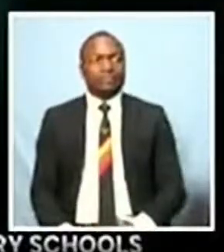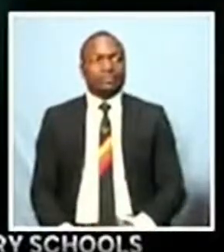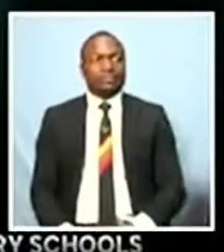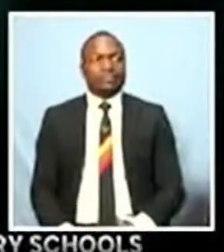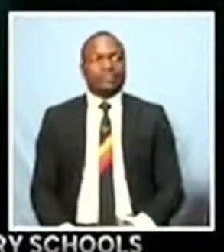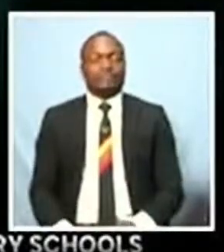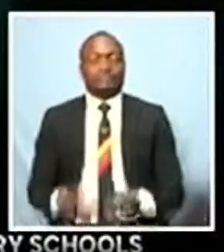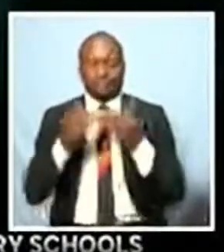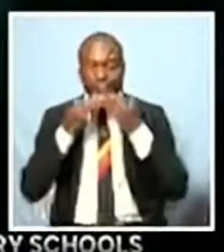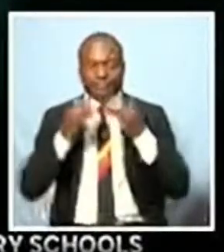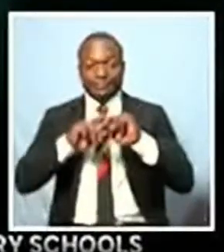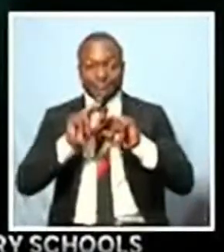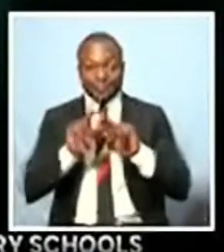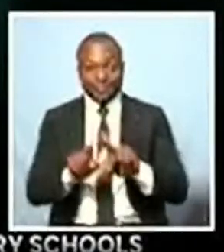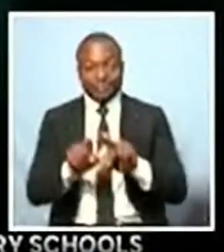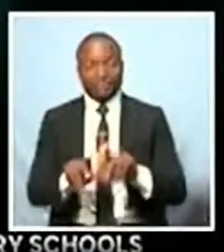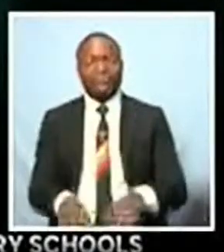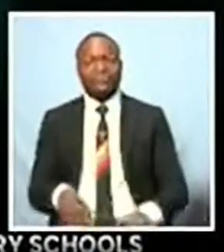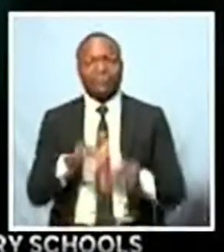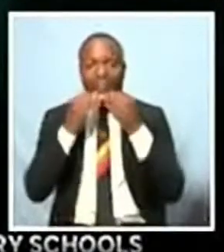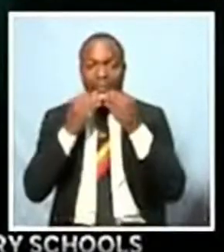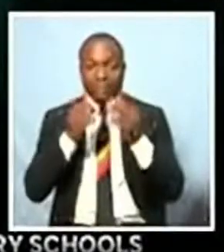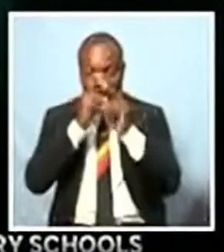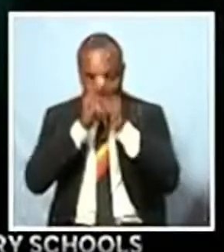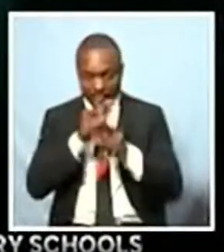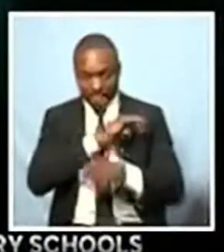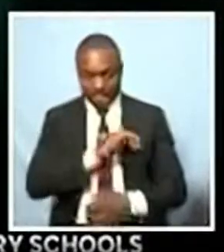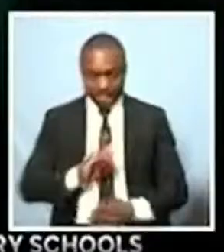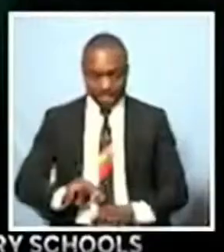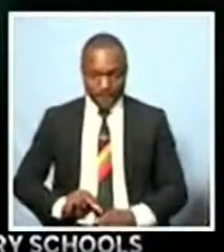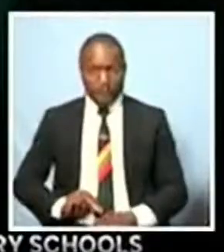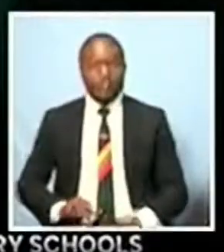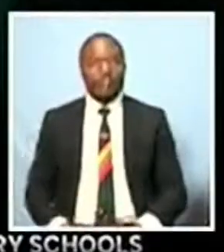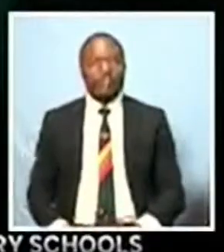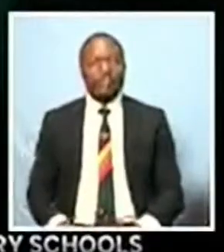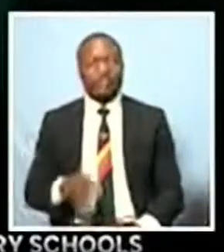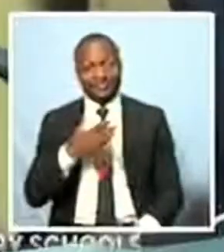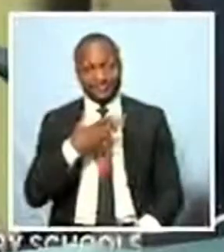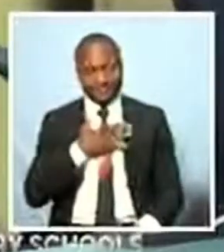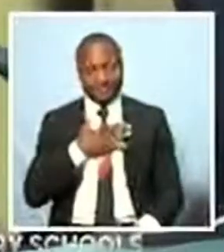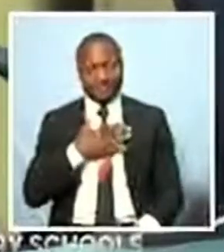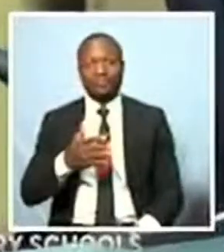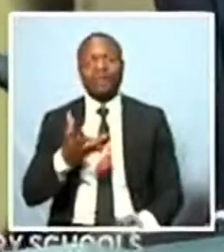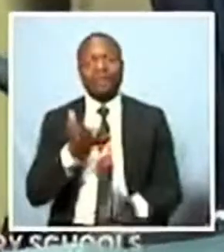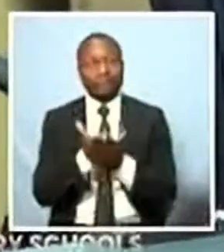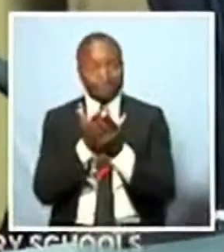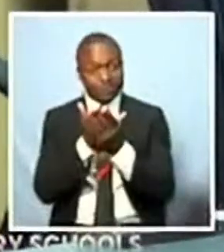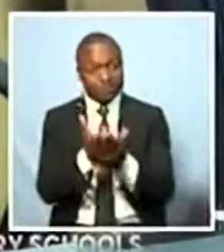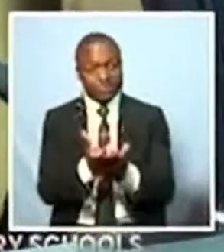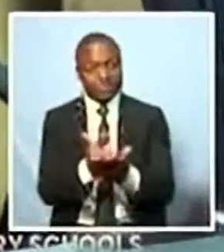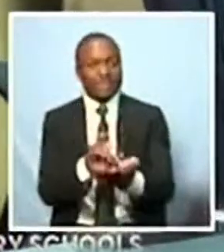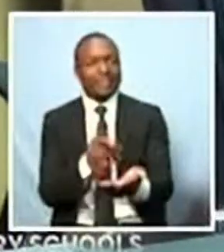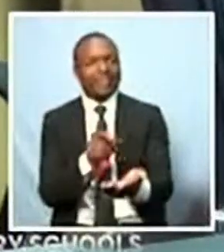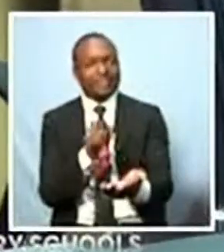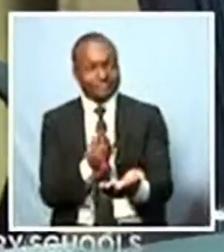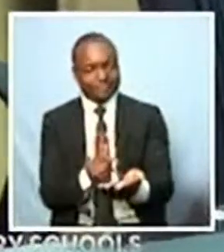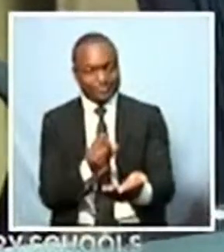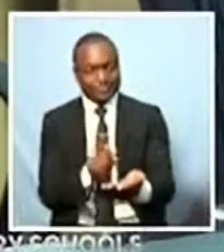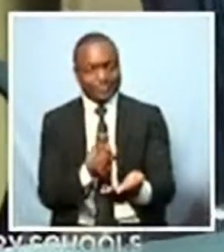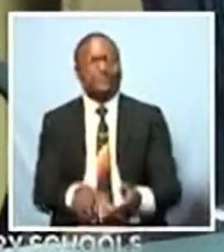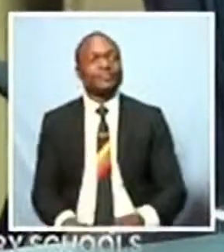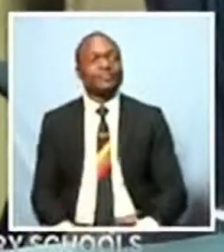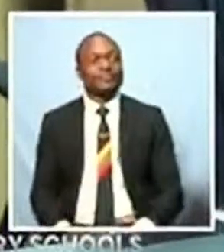Thank you, Chairperson. Thank you, honorable members. My submission here is